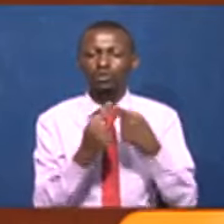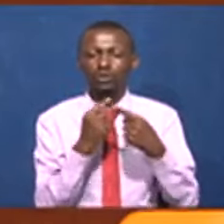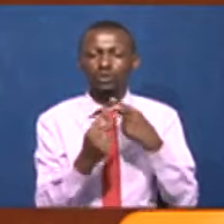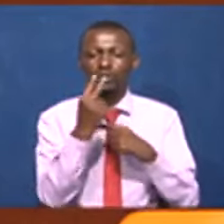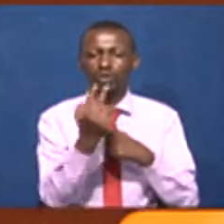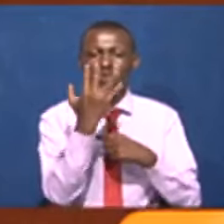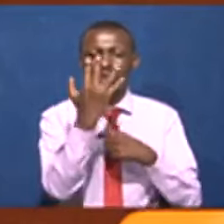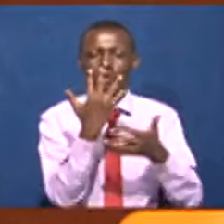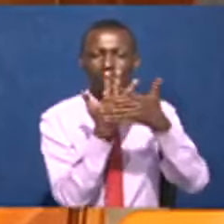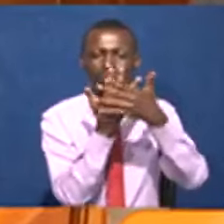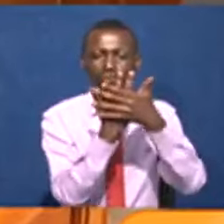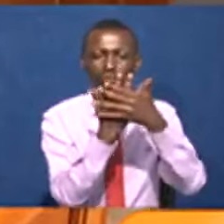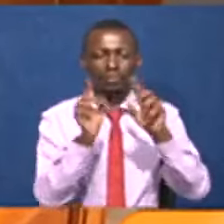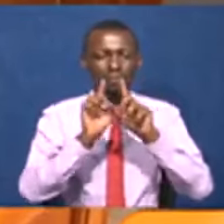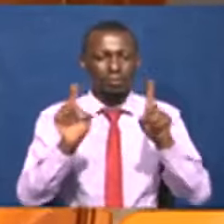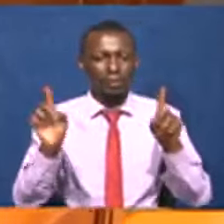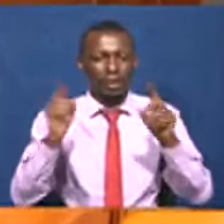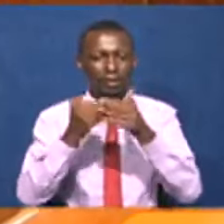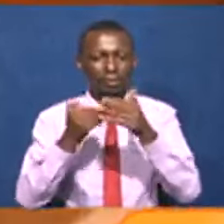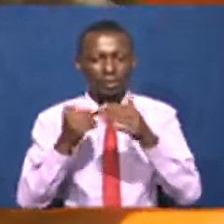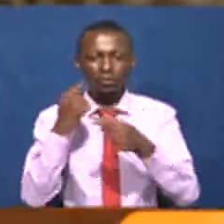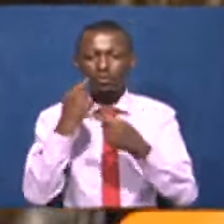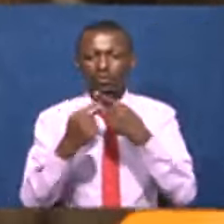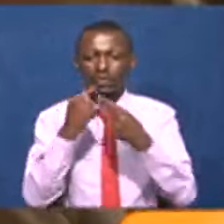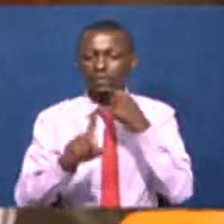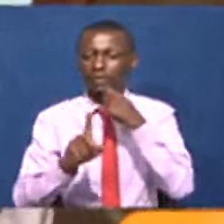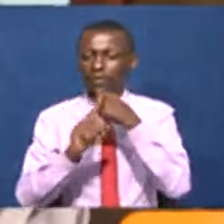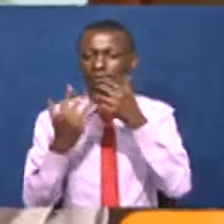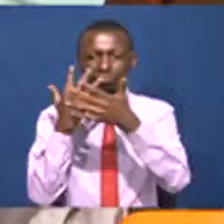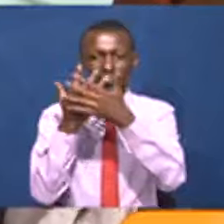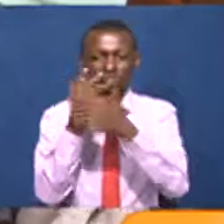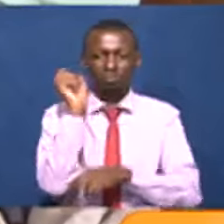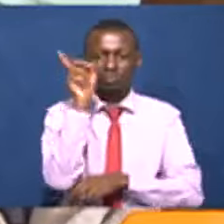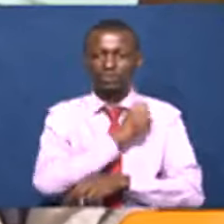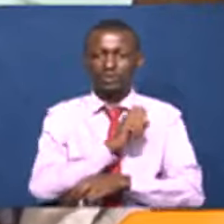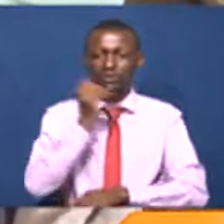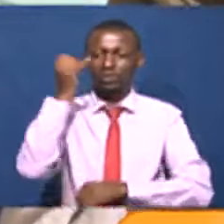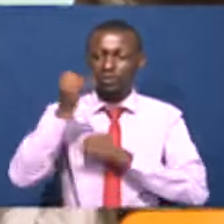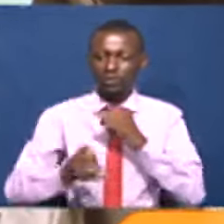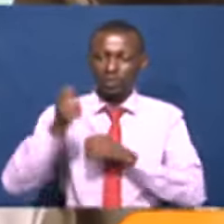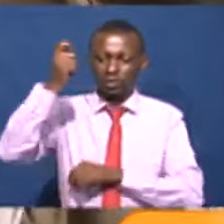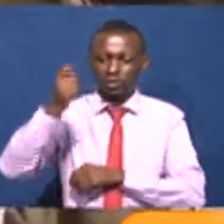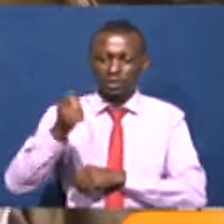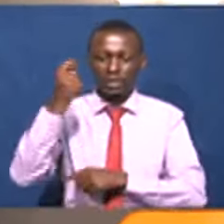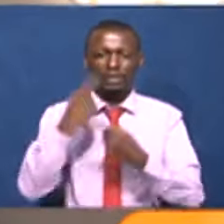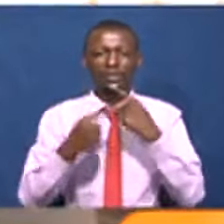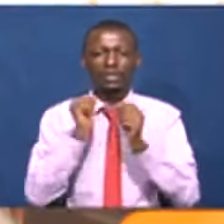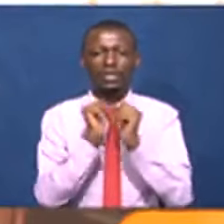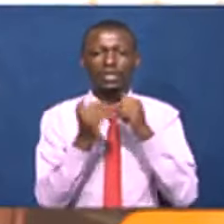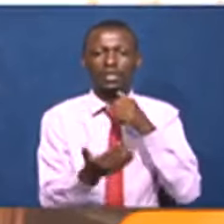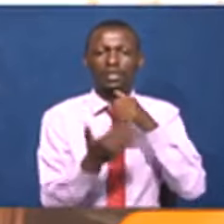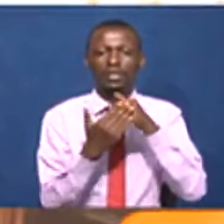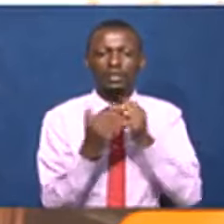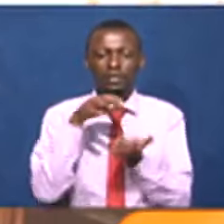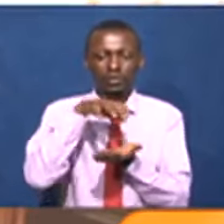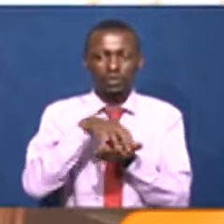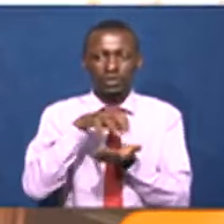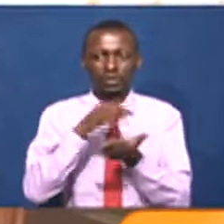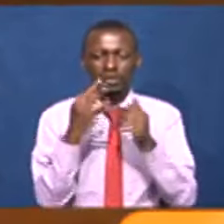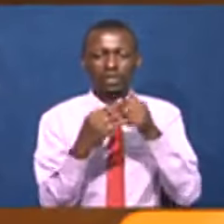However, acknowledging their 6 years already served, the final verdict mandates a 19-year sentence on each 5 counts.